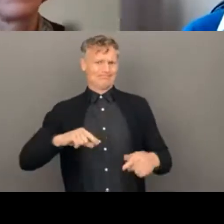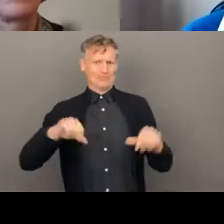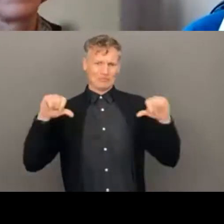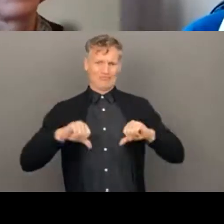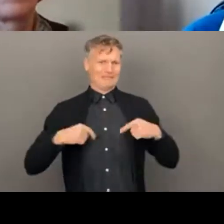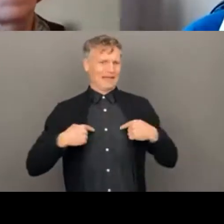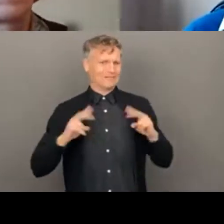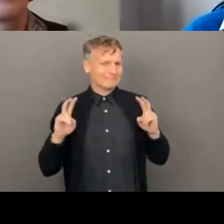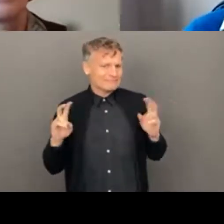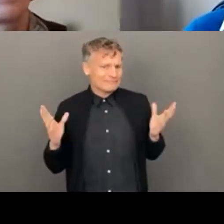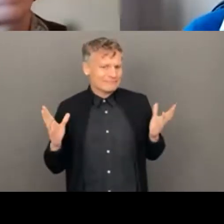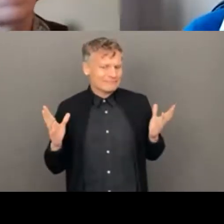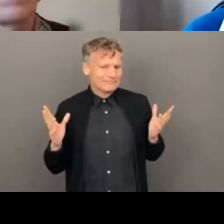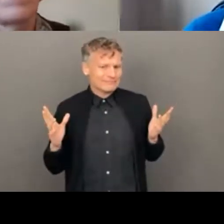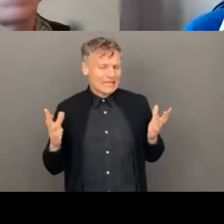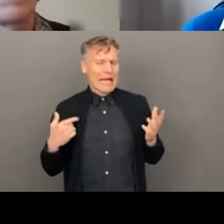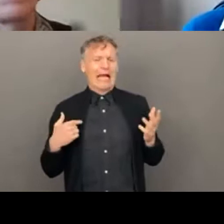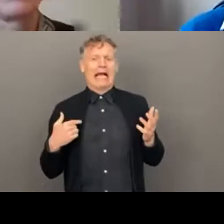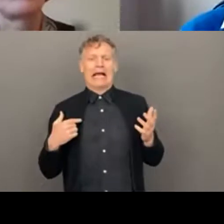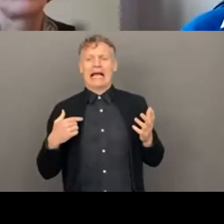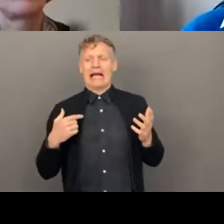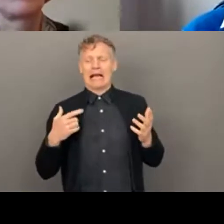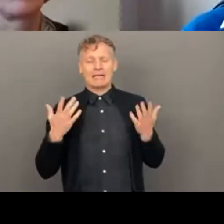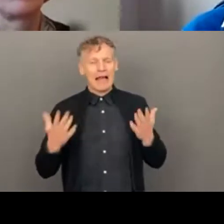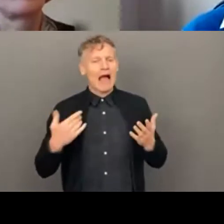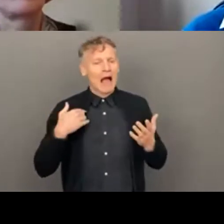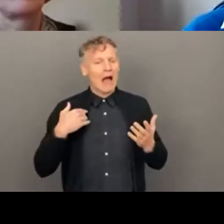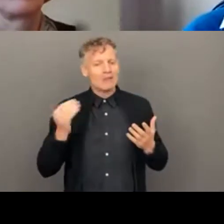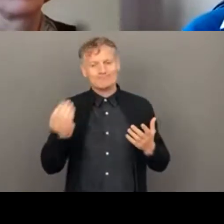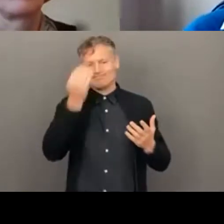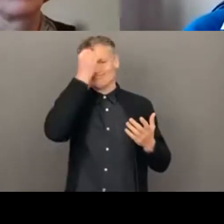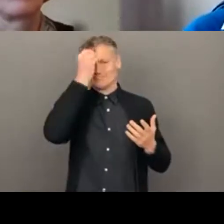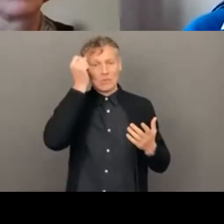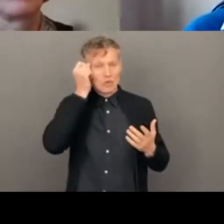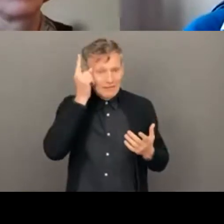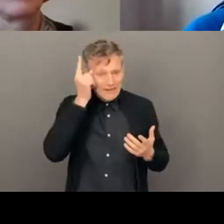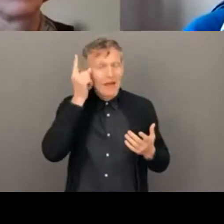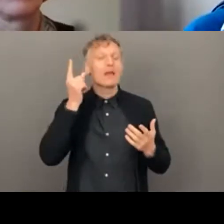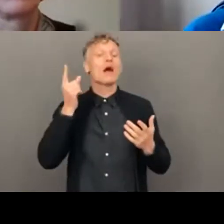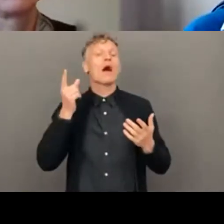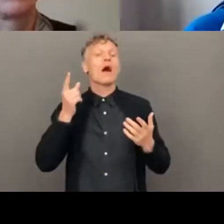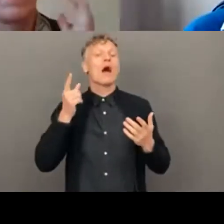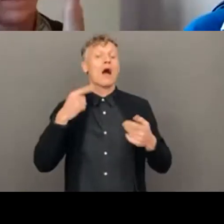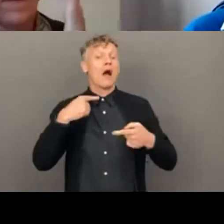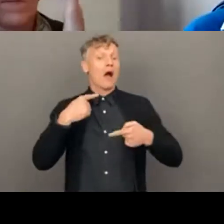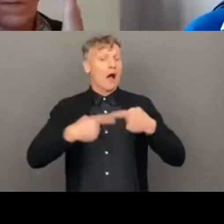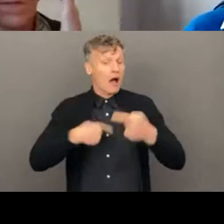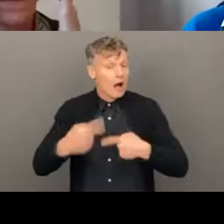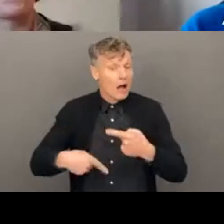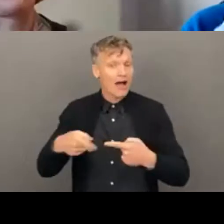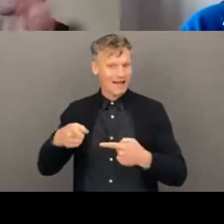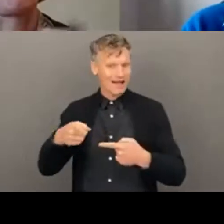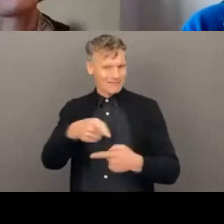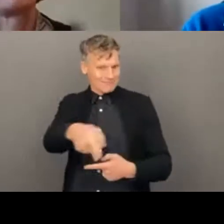of diversity, to unlock the social and economic value of people with disabilities in our